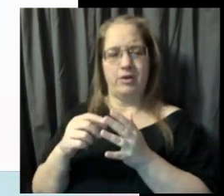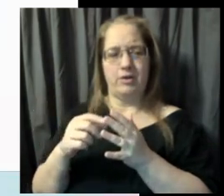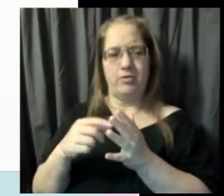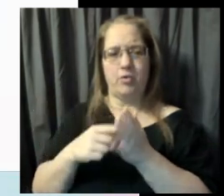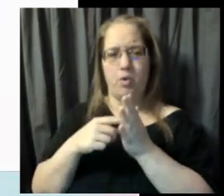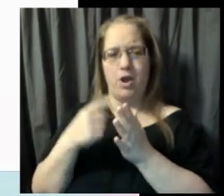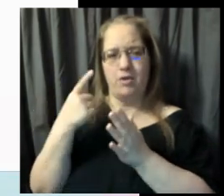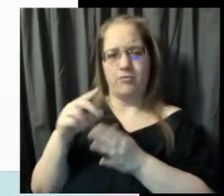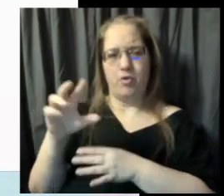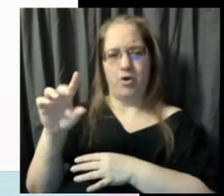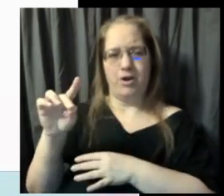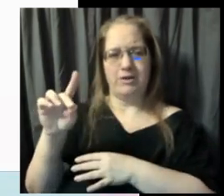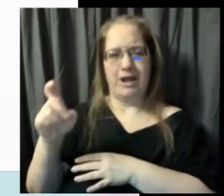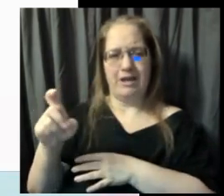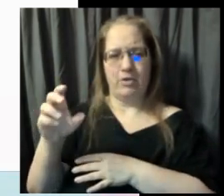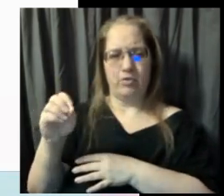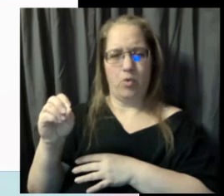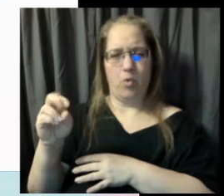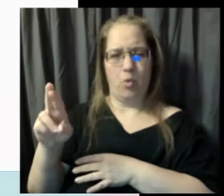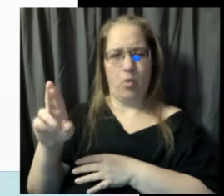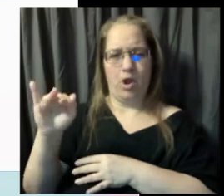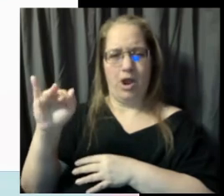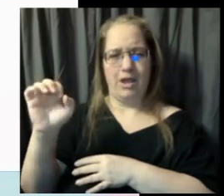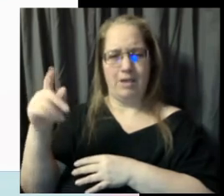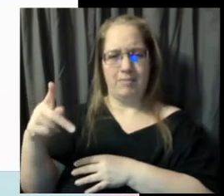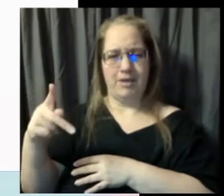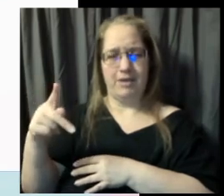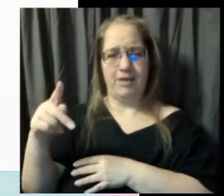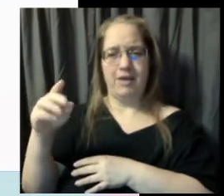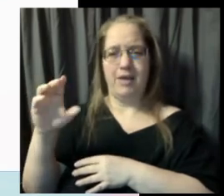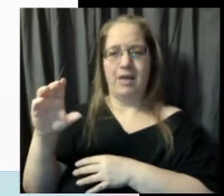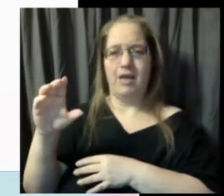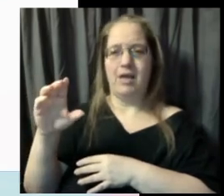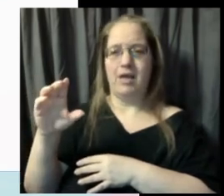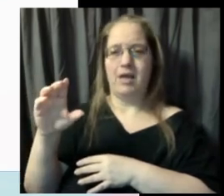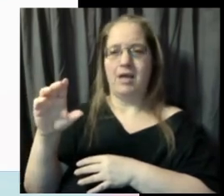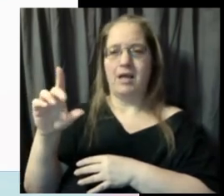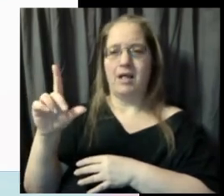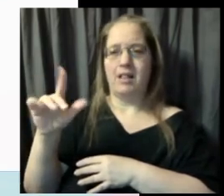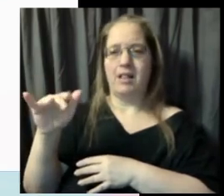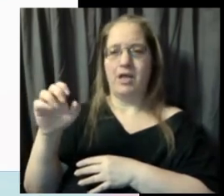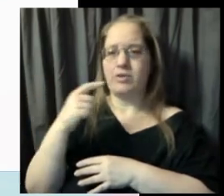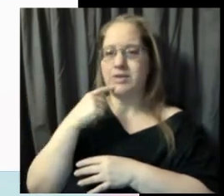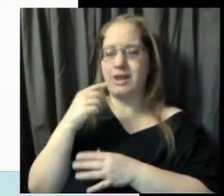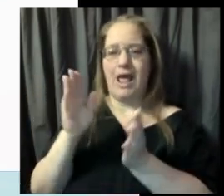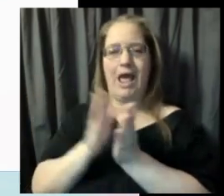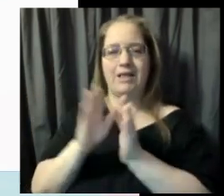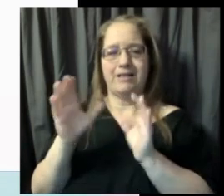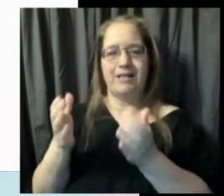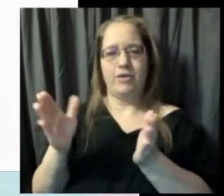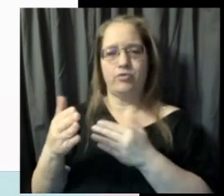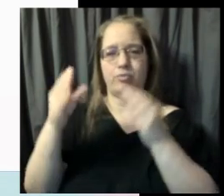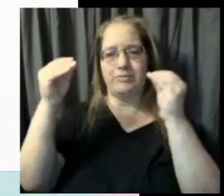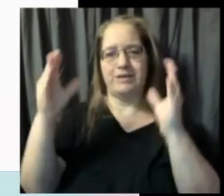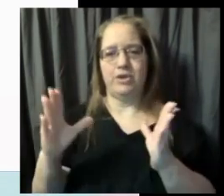diagnosis or an IEP? As Claire said, I would defer to your student's classroom teacher